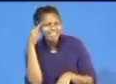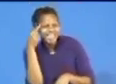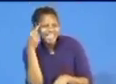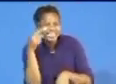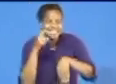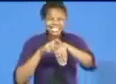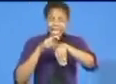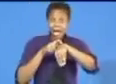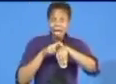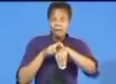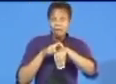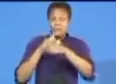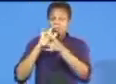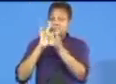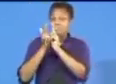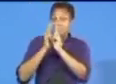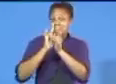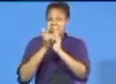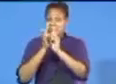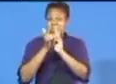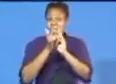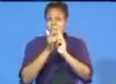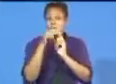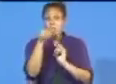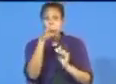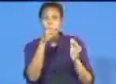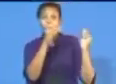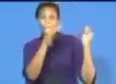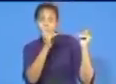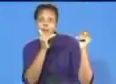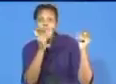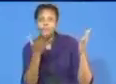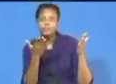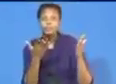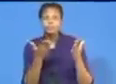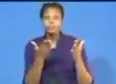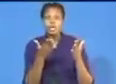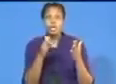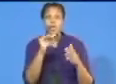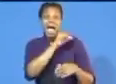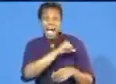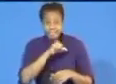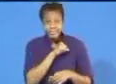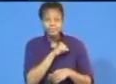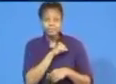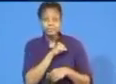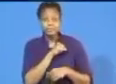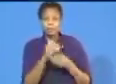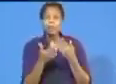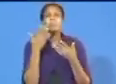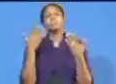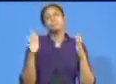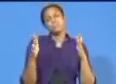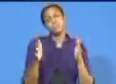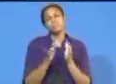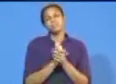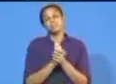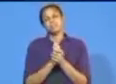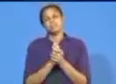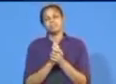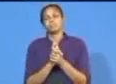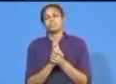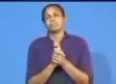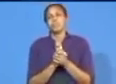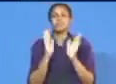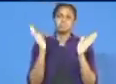time to rearrange your expectations and your attitude? I'm almost done. Hang with the preacher.